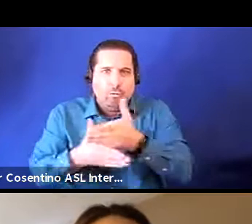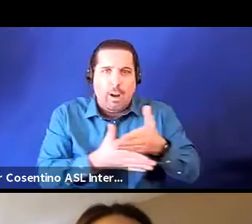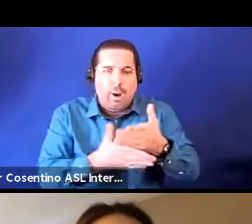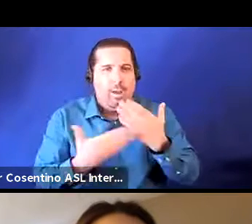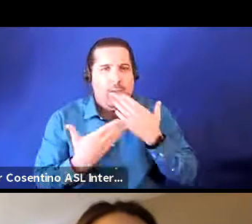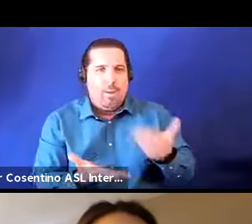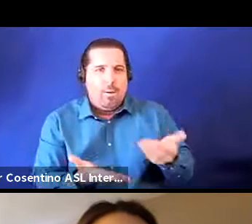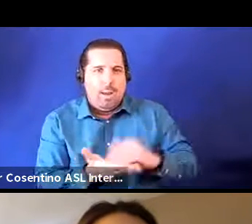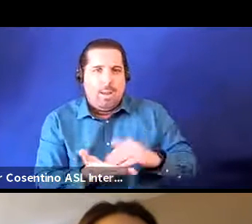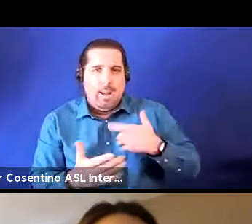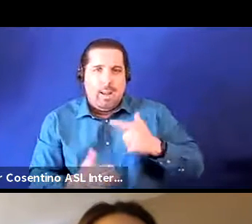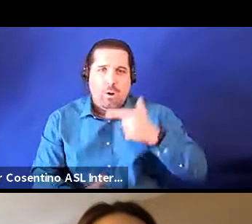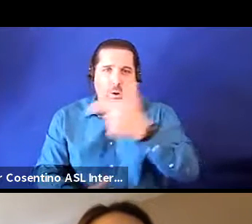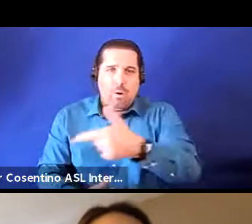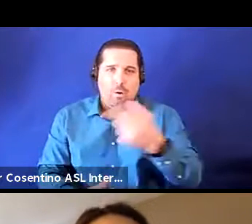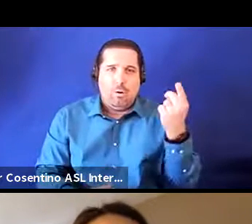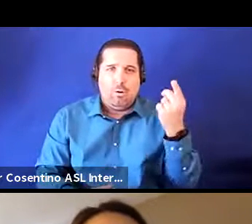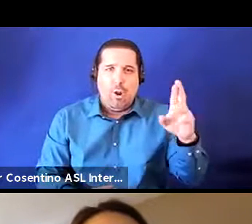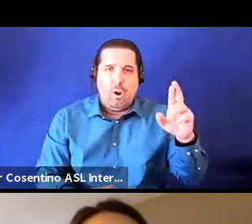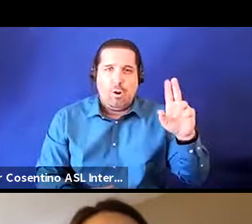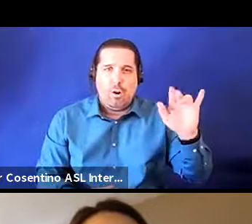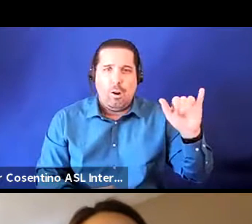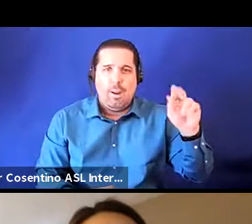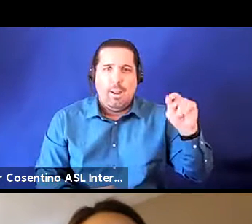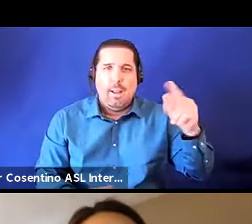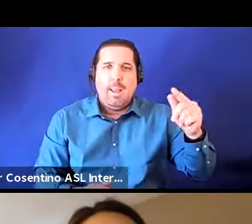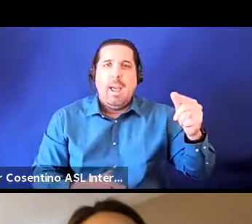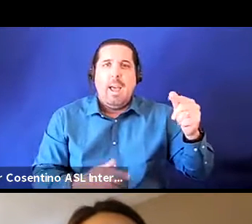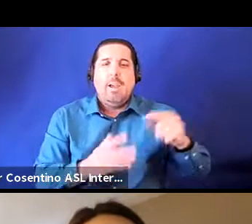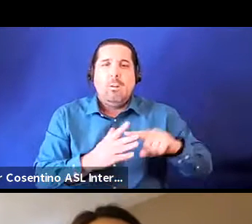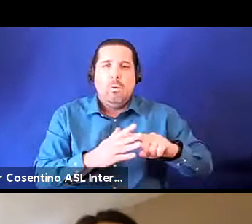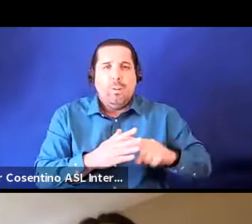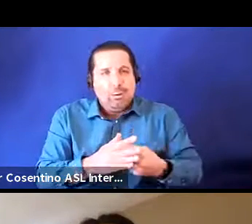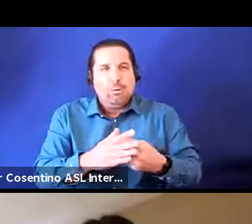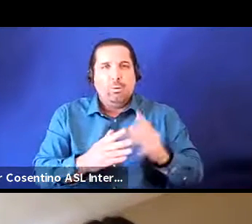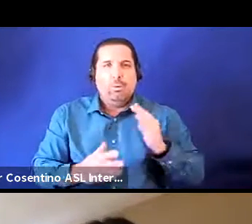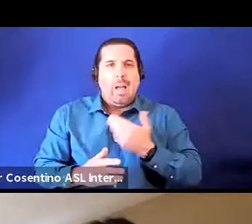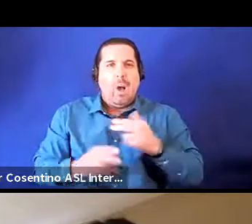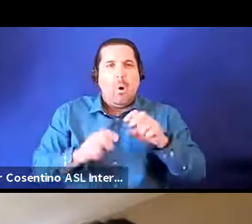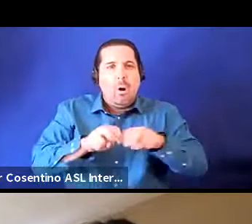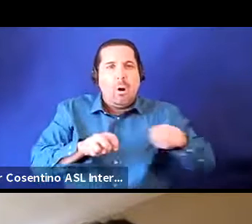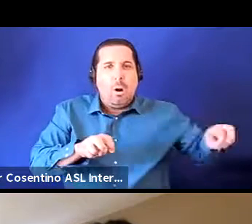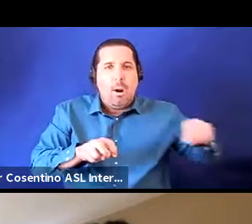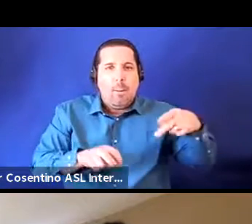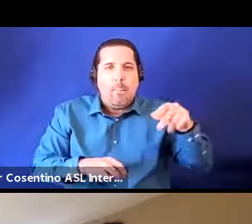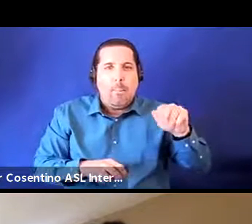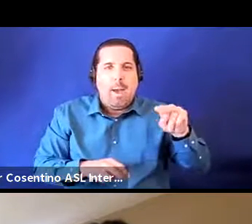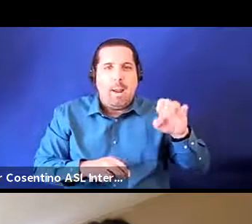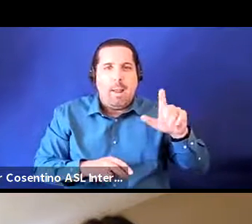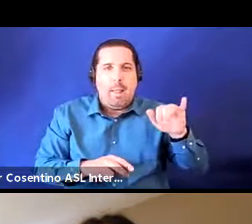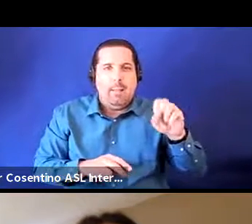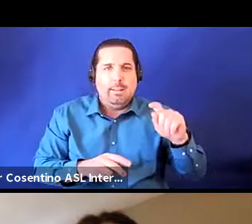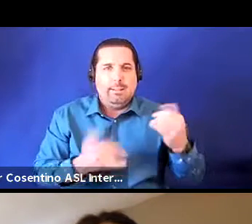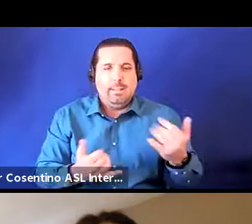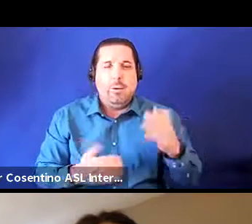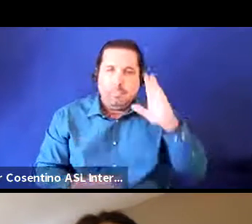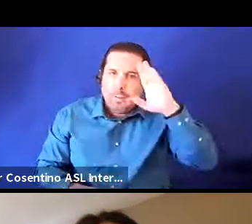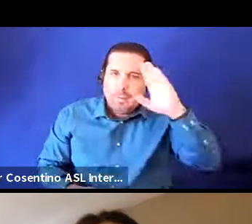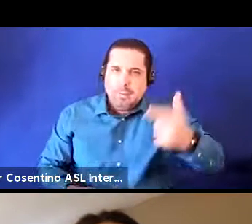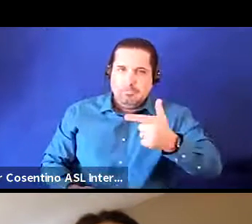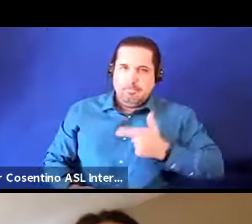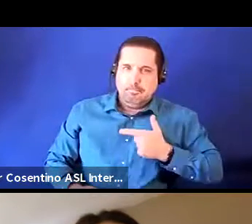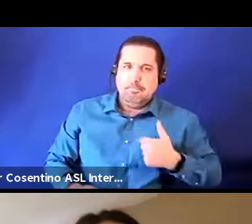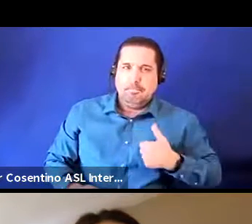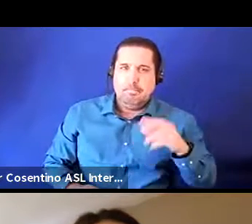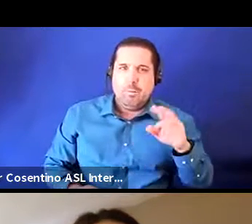pass it over to Dr. Yang to introduce our panelists for this evening. Hey everybody, Wayne Yang, I'm a professor in